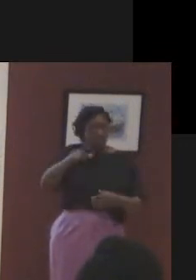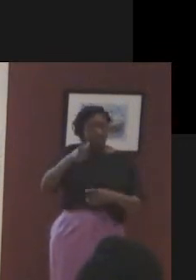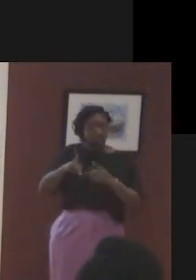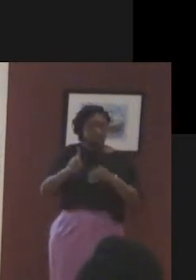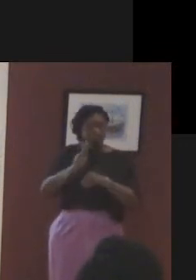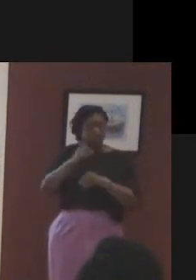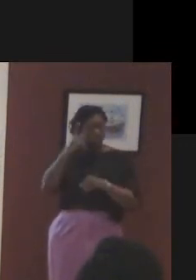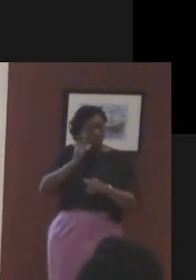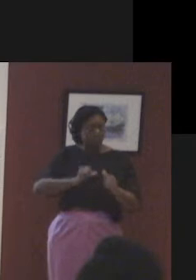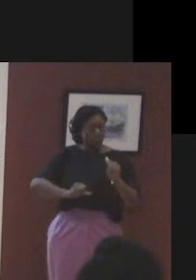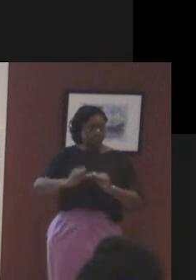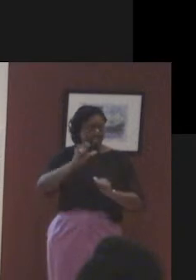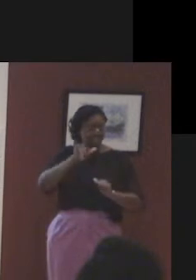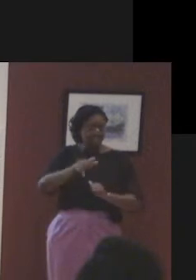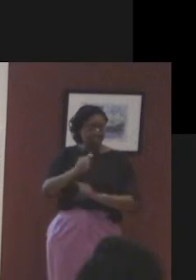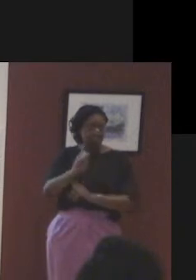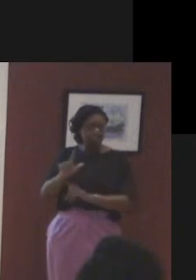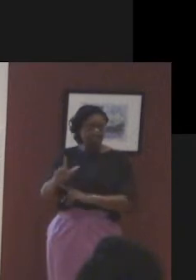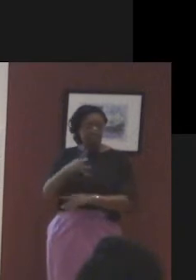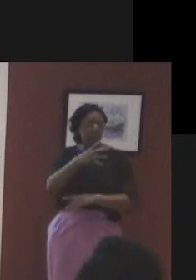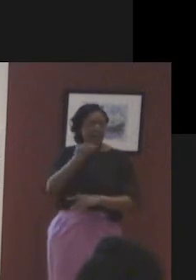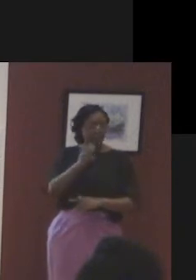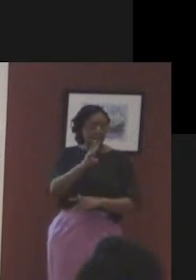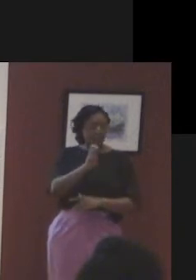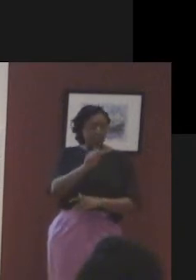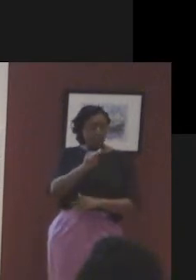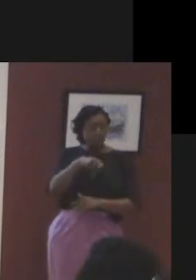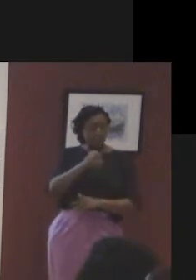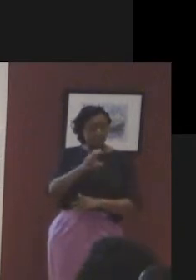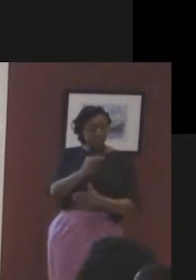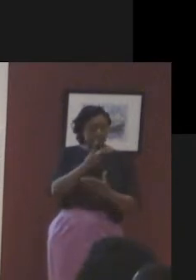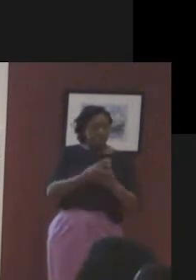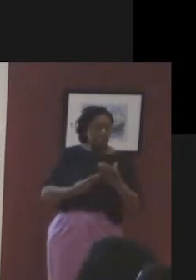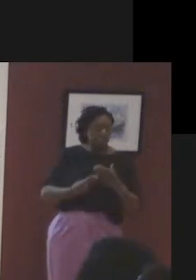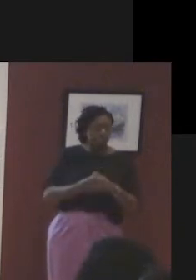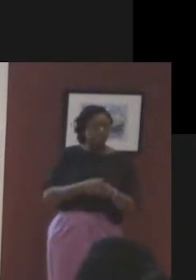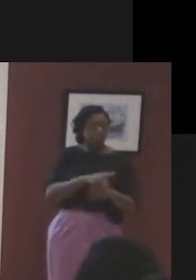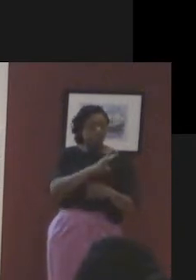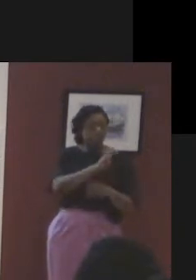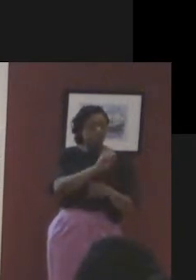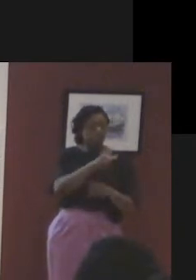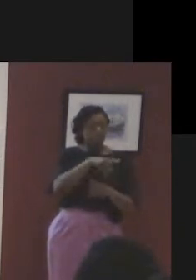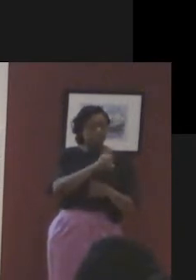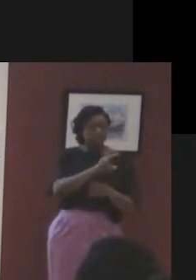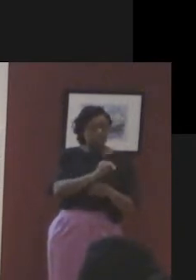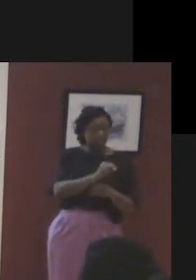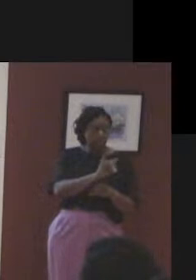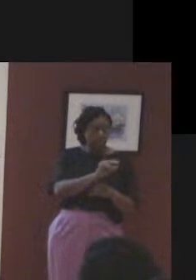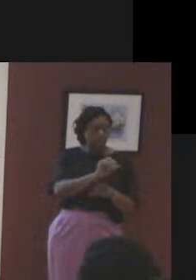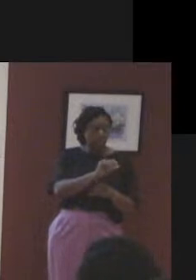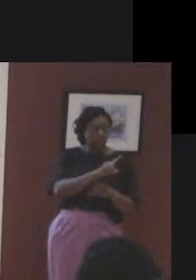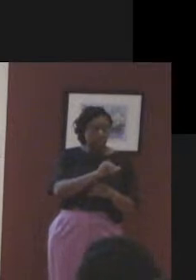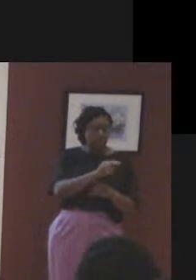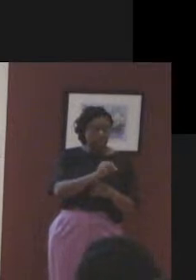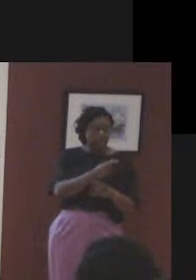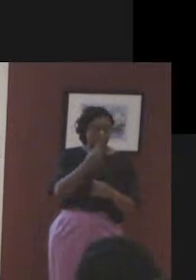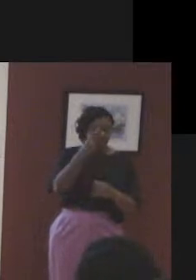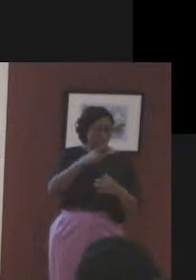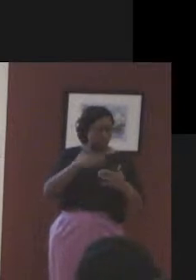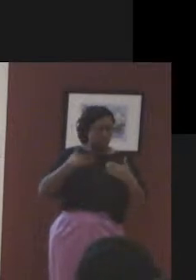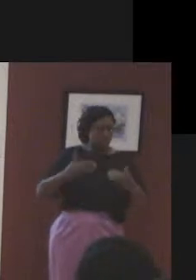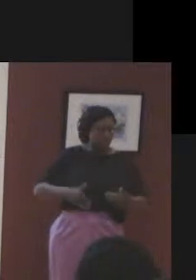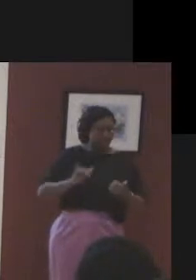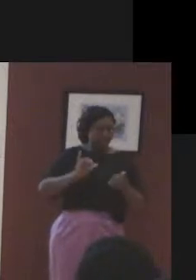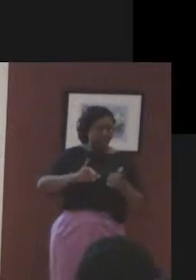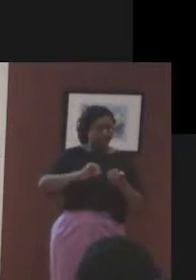as, quote, a tool and a weapon. The weaponizing of the body is one way that these performances